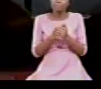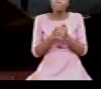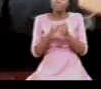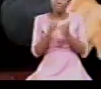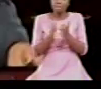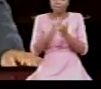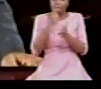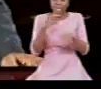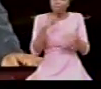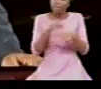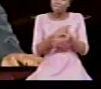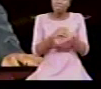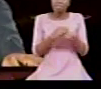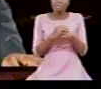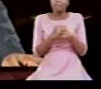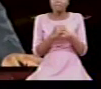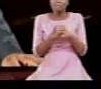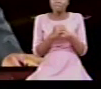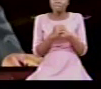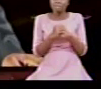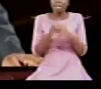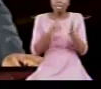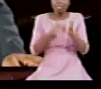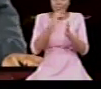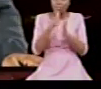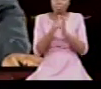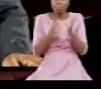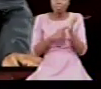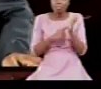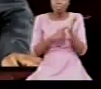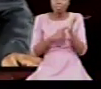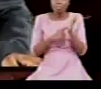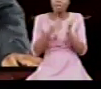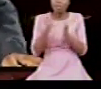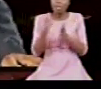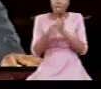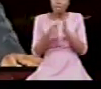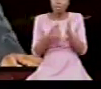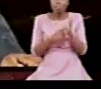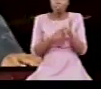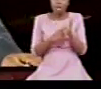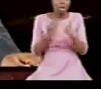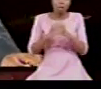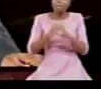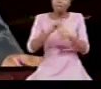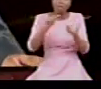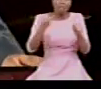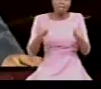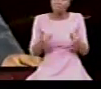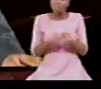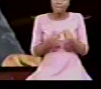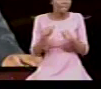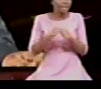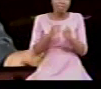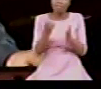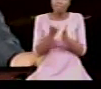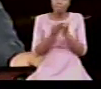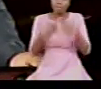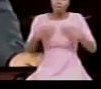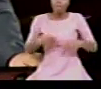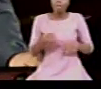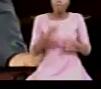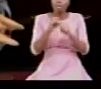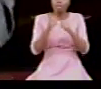That's the message. It's a law. It's a law. It cuts across every norm, every strata of the